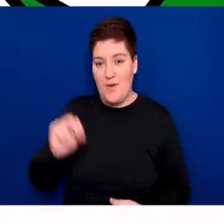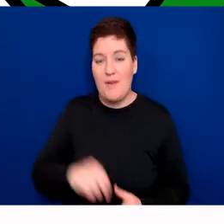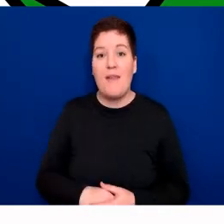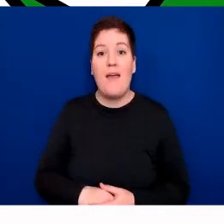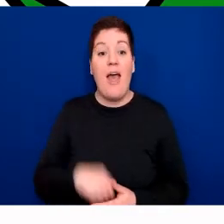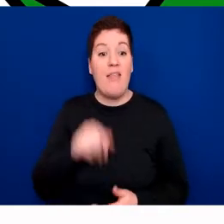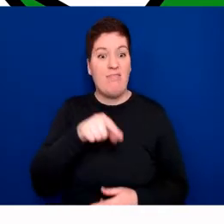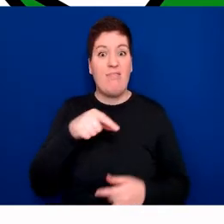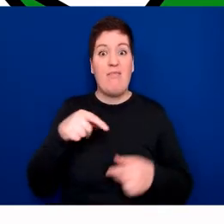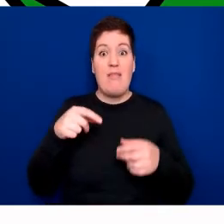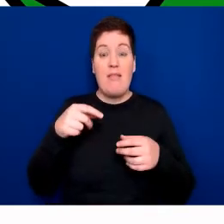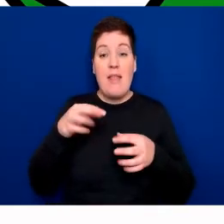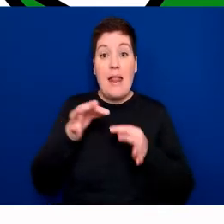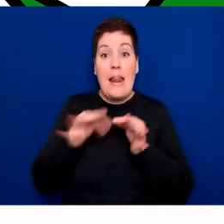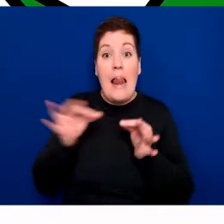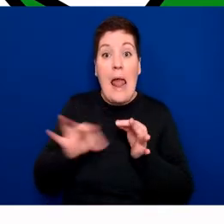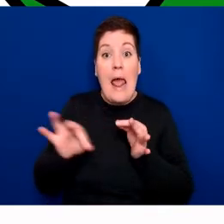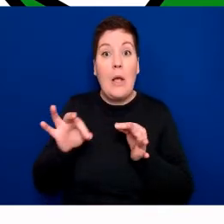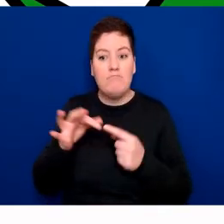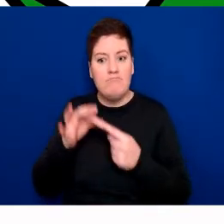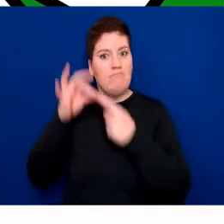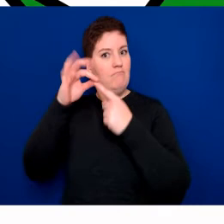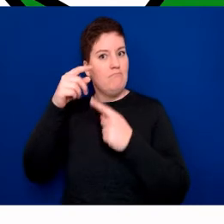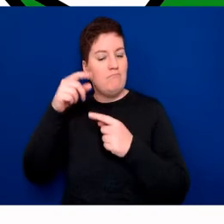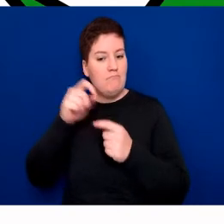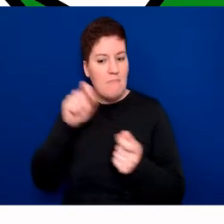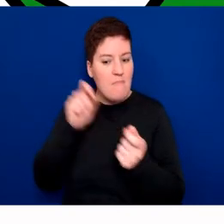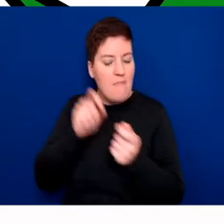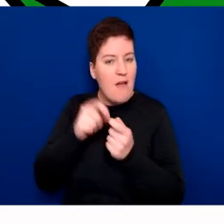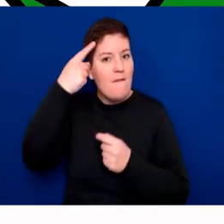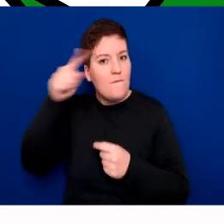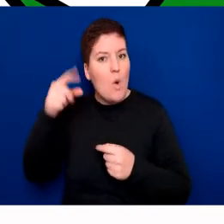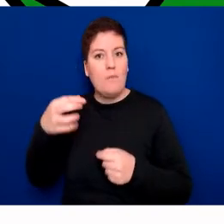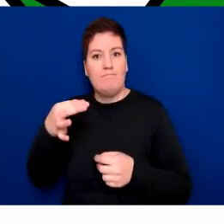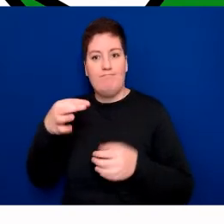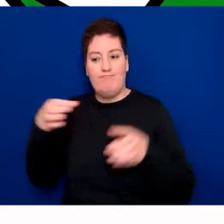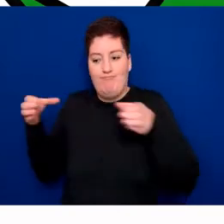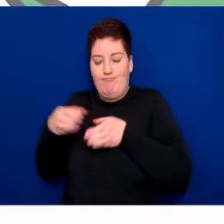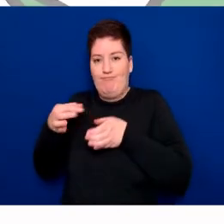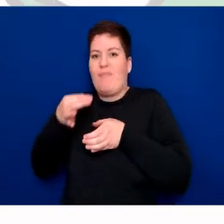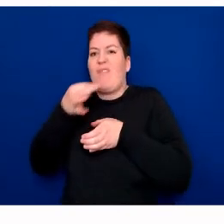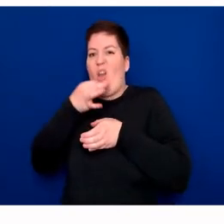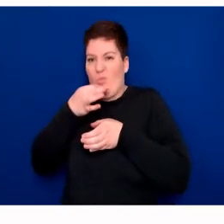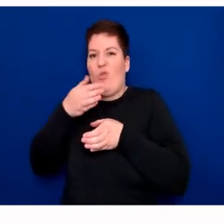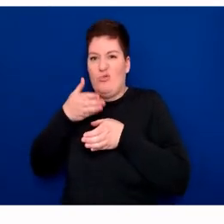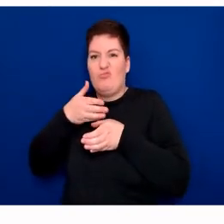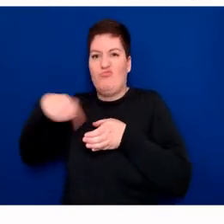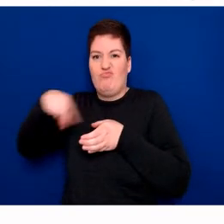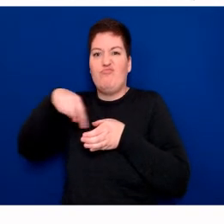is intended for an expert audience written in a specialized language.